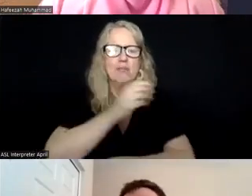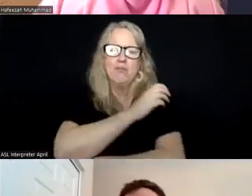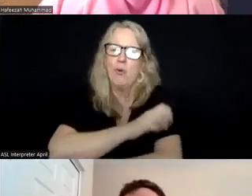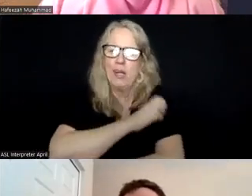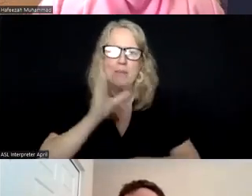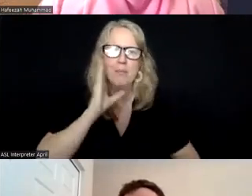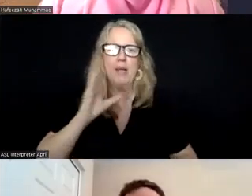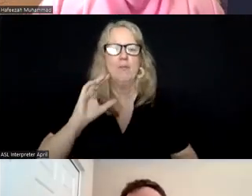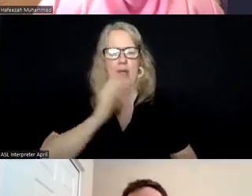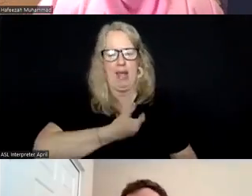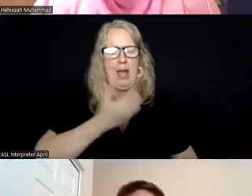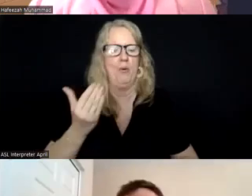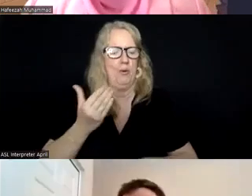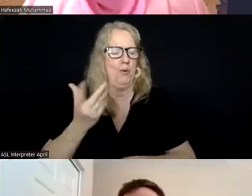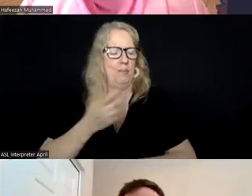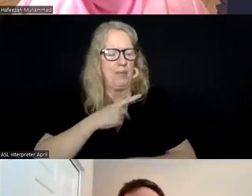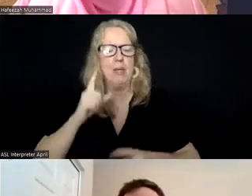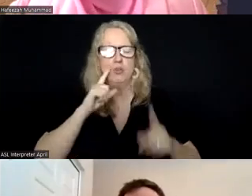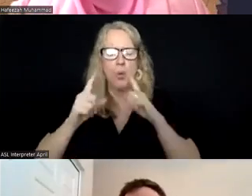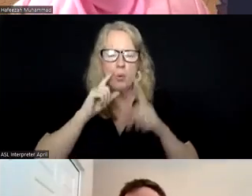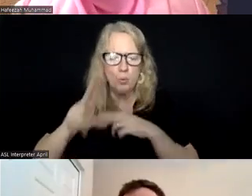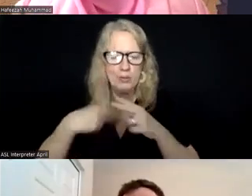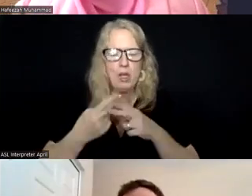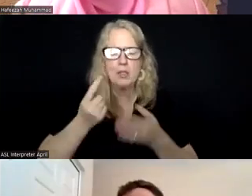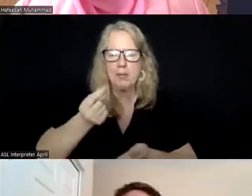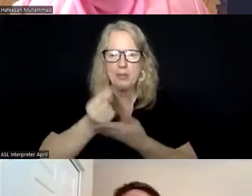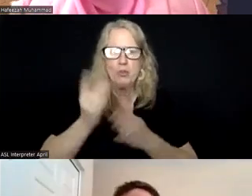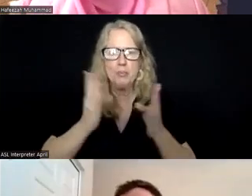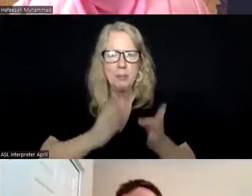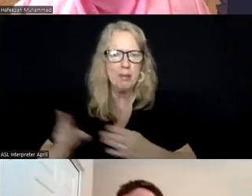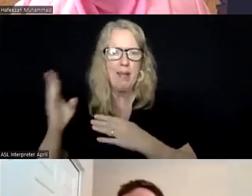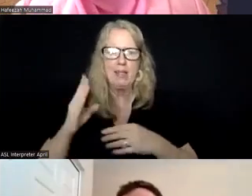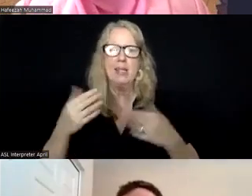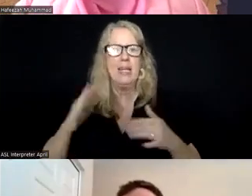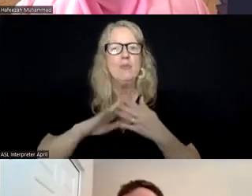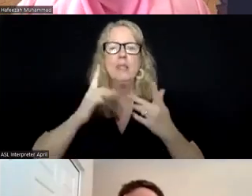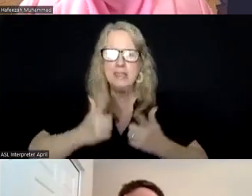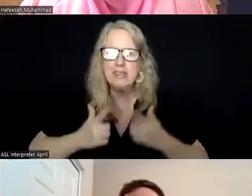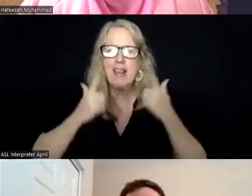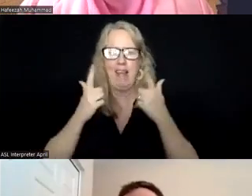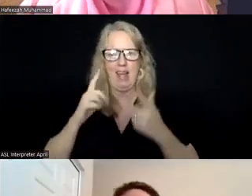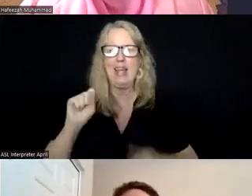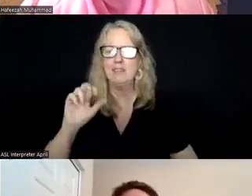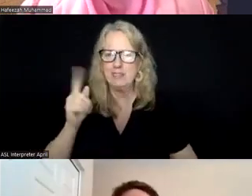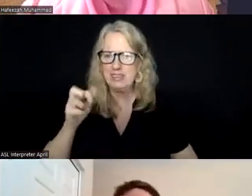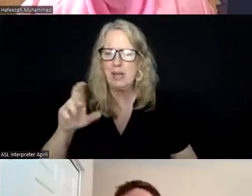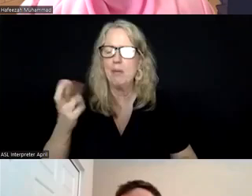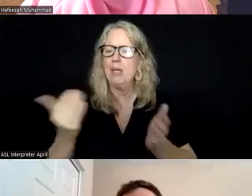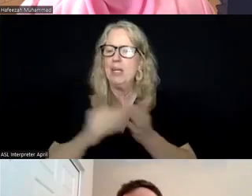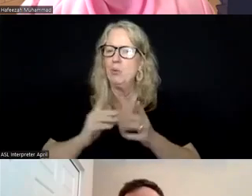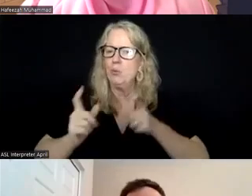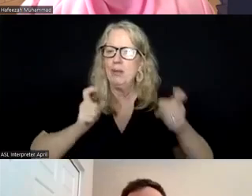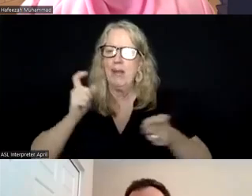our patients. We talked about the treatment plan generator. It is a lifesaver. It reallocates our